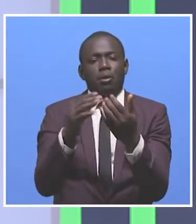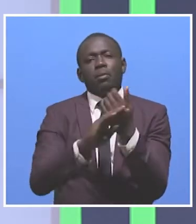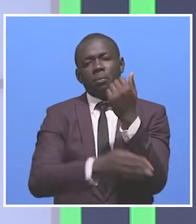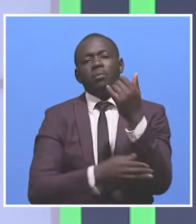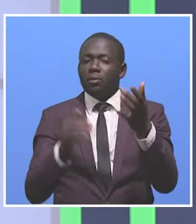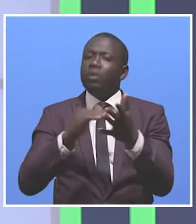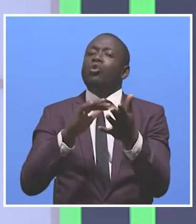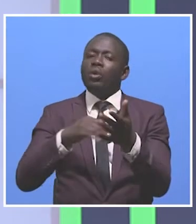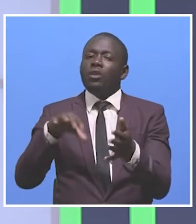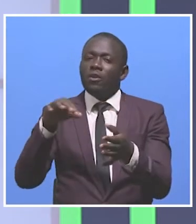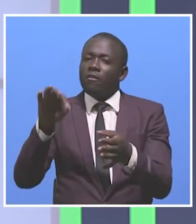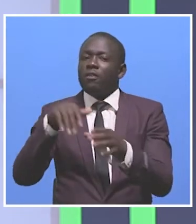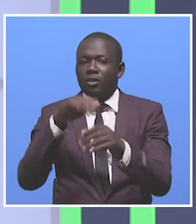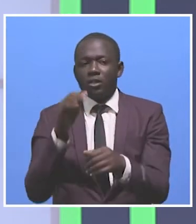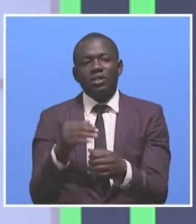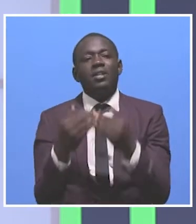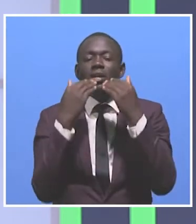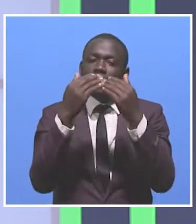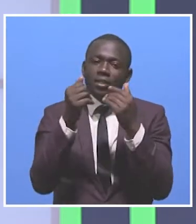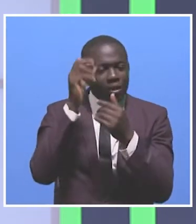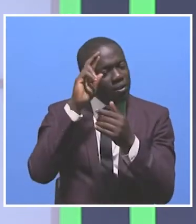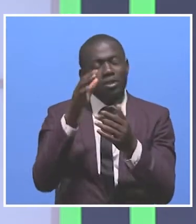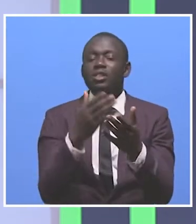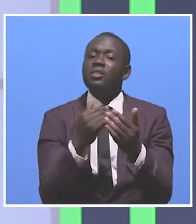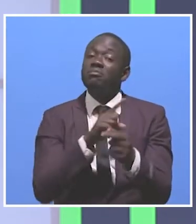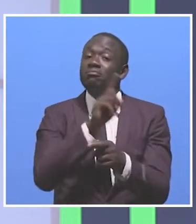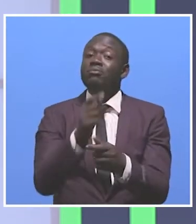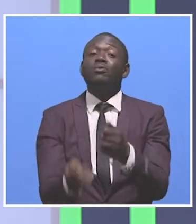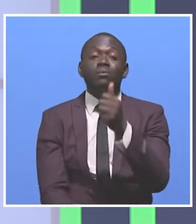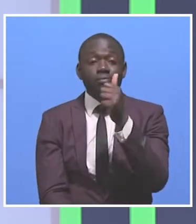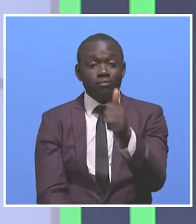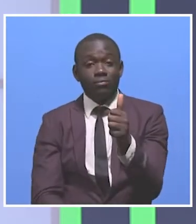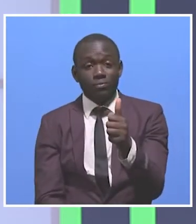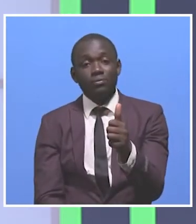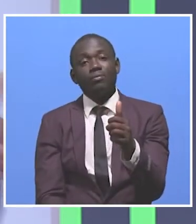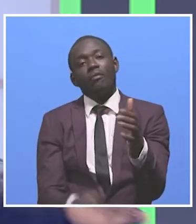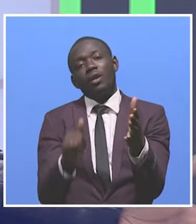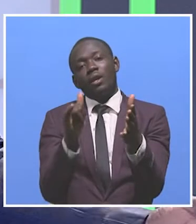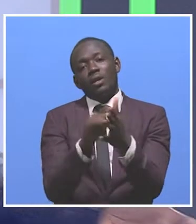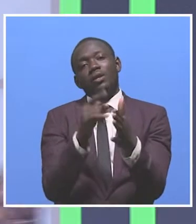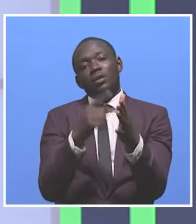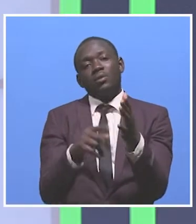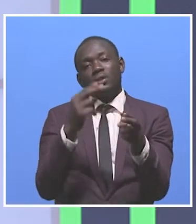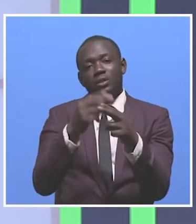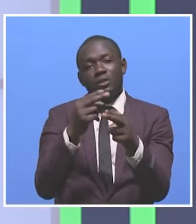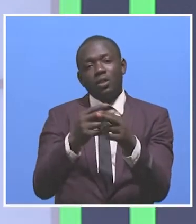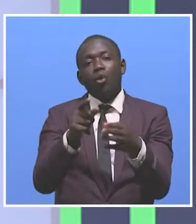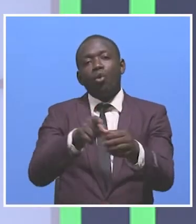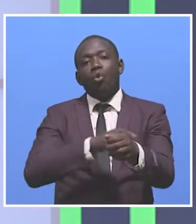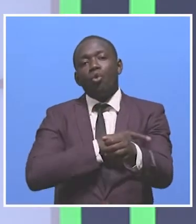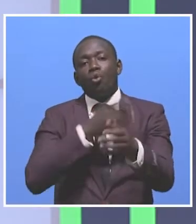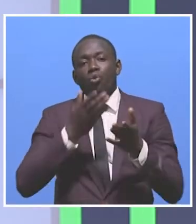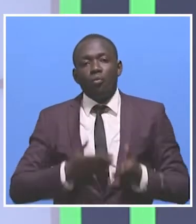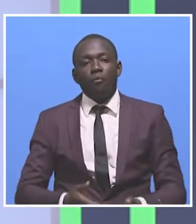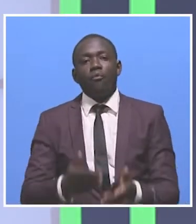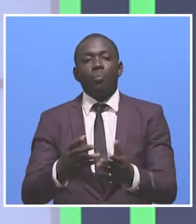Okay. Thank you very much, sir, for that question. So that's what we call long interdelivery period.